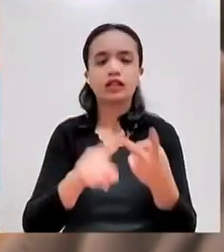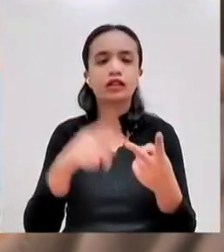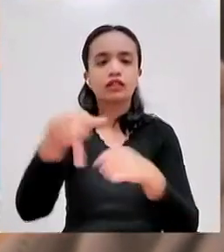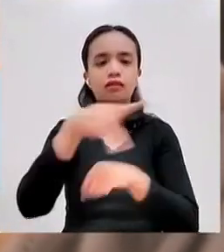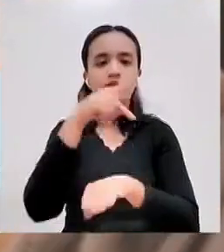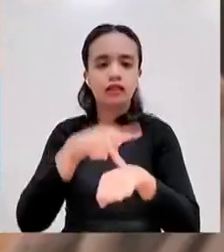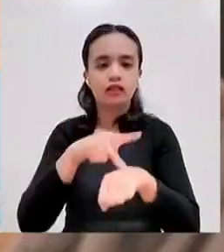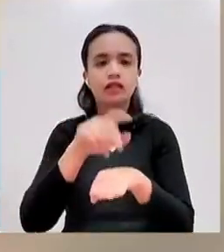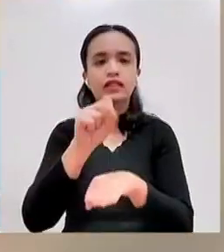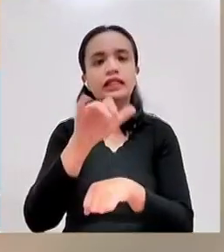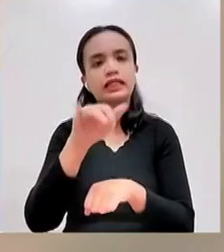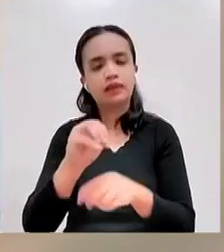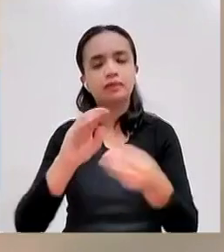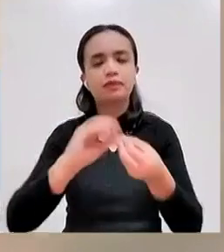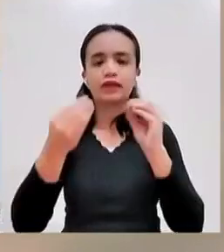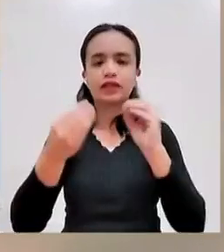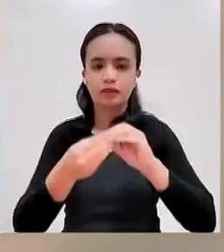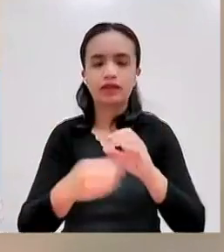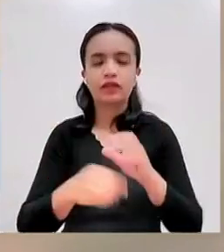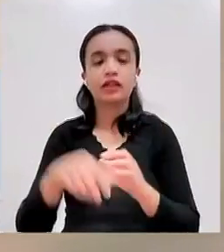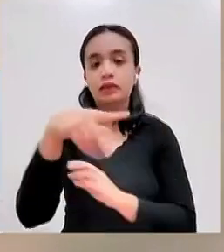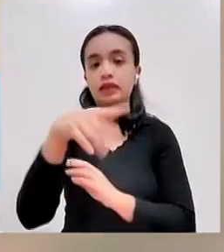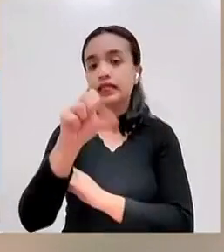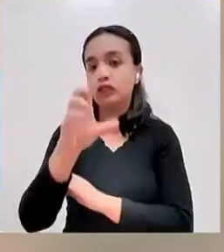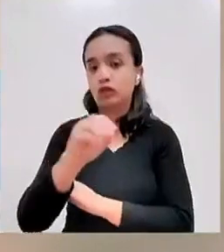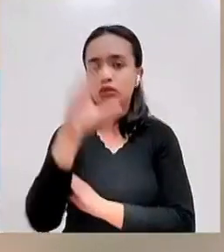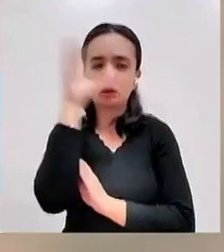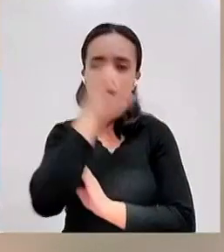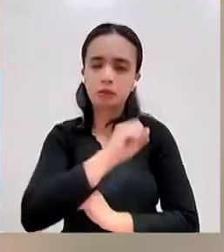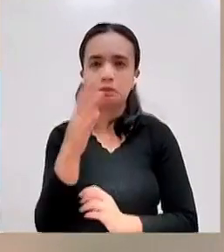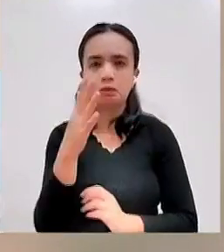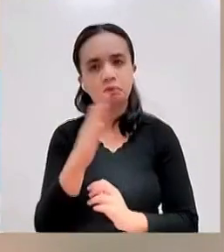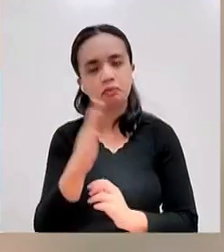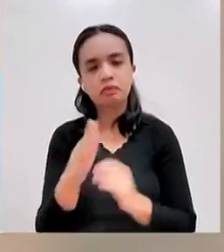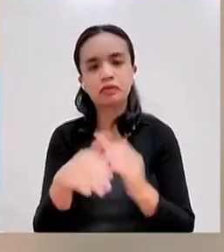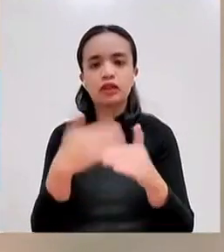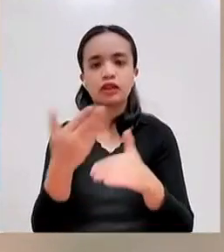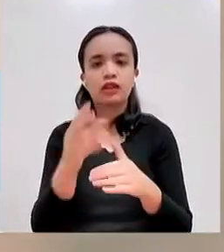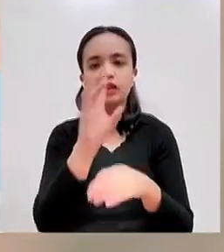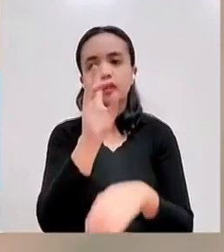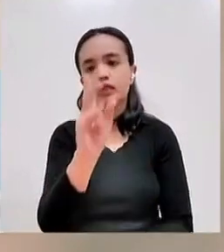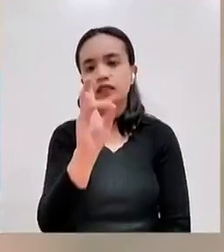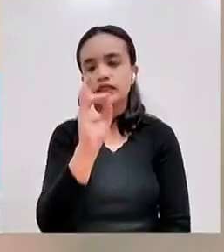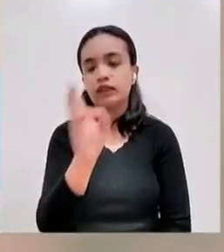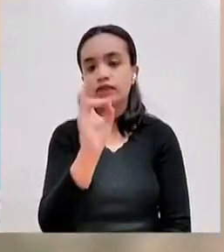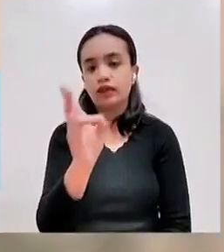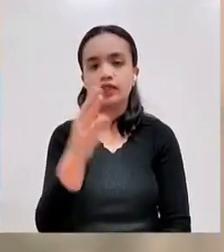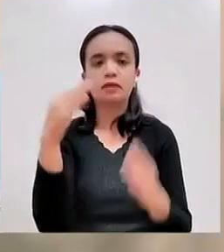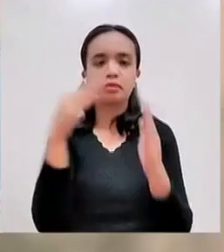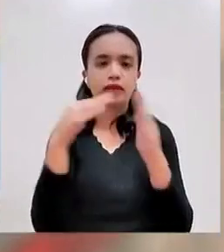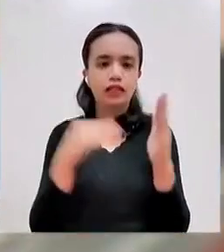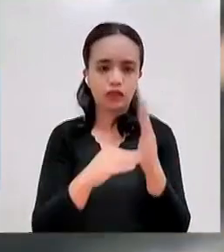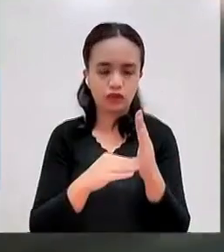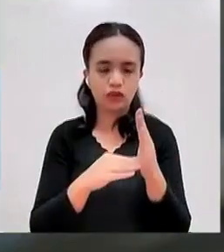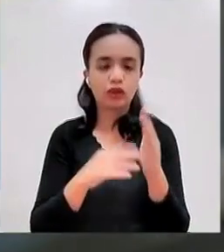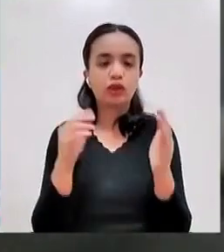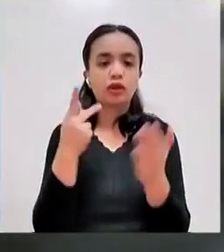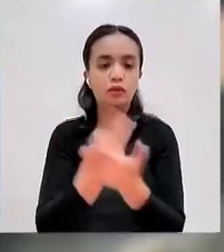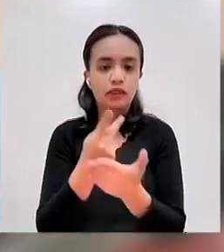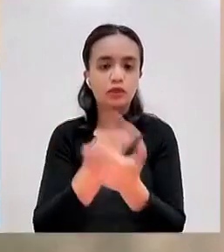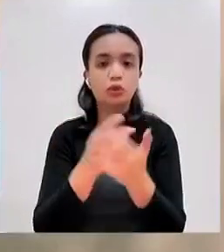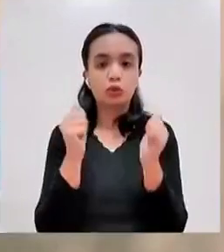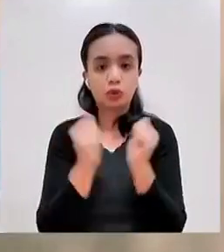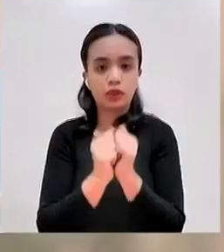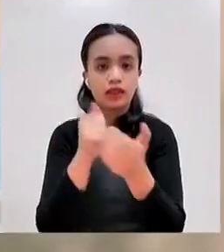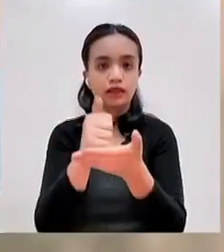number. PCO expects projected total sales next year to reach 70 billion pesos with the help of eLotto. Total